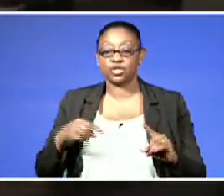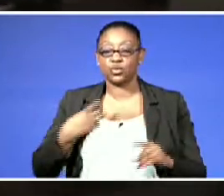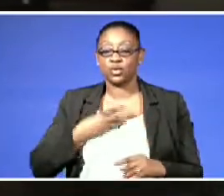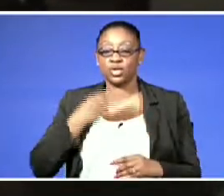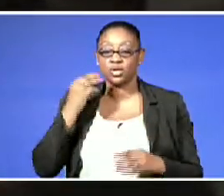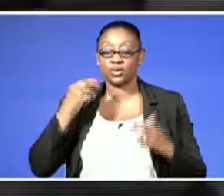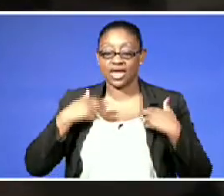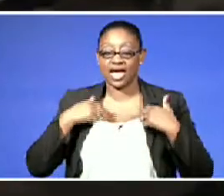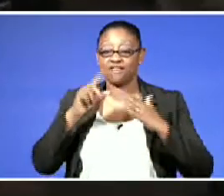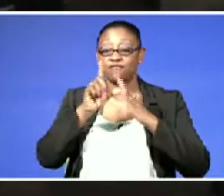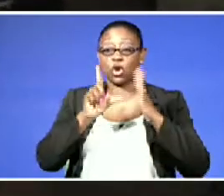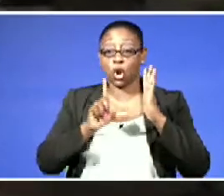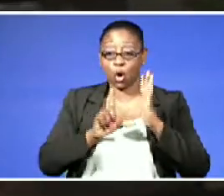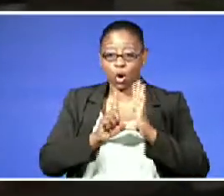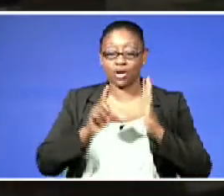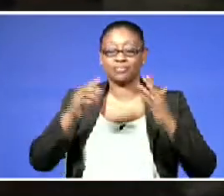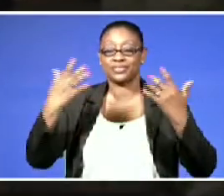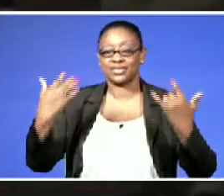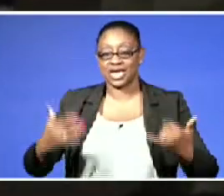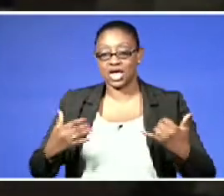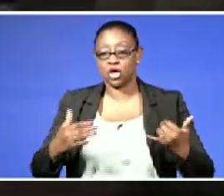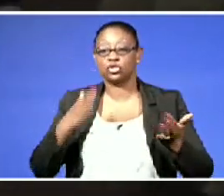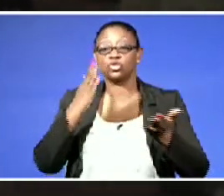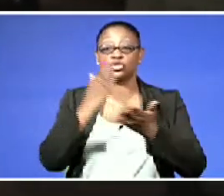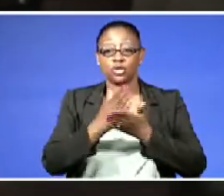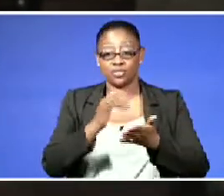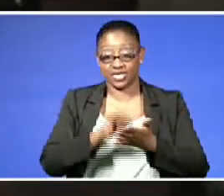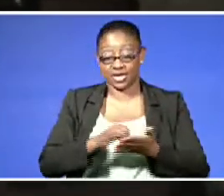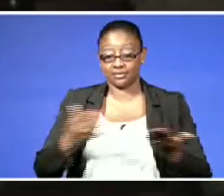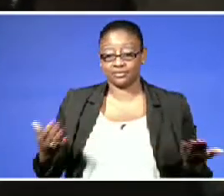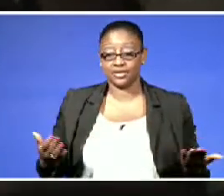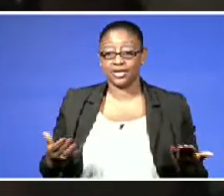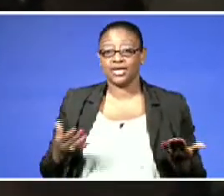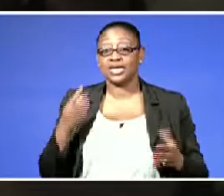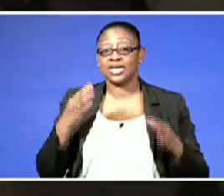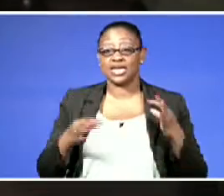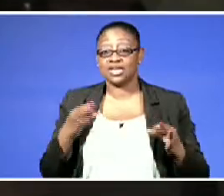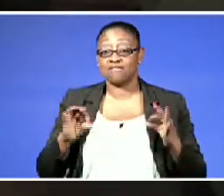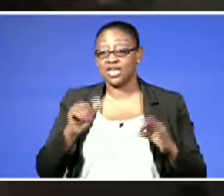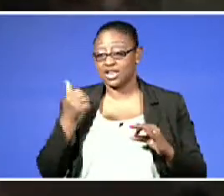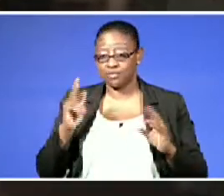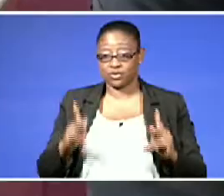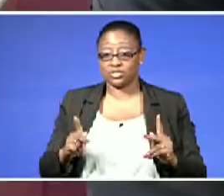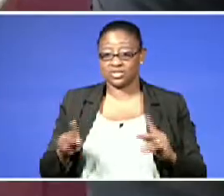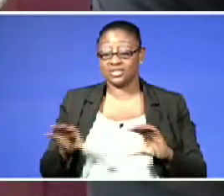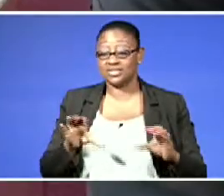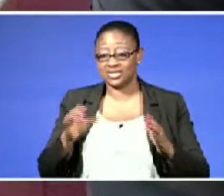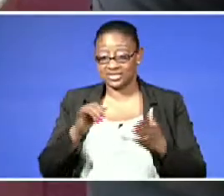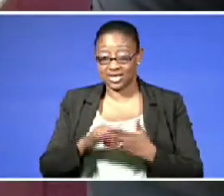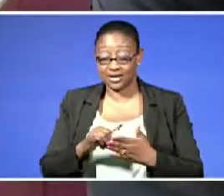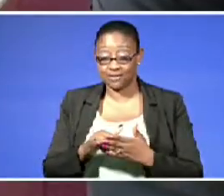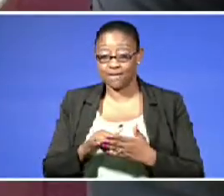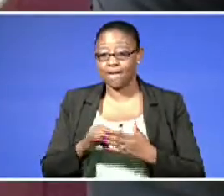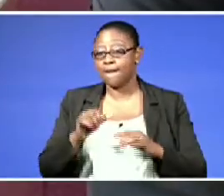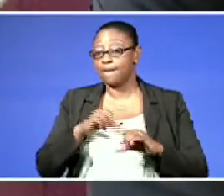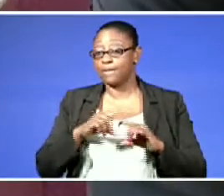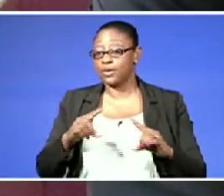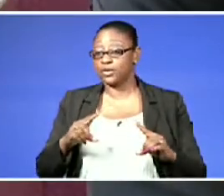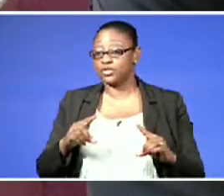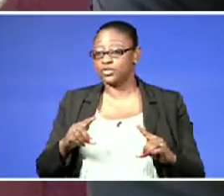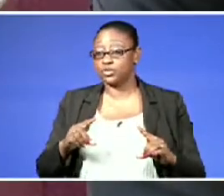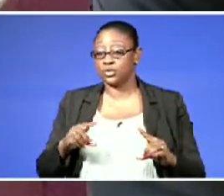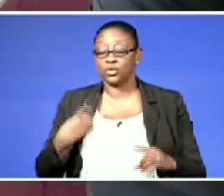legislation, clamping down on those who facilitate illegal settlement anywhere in the Bahamas. The fact that we extend